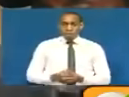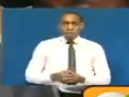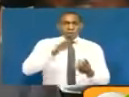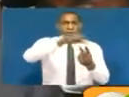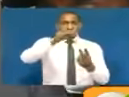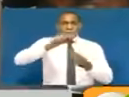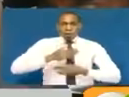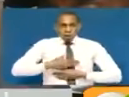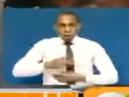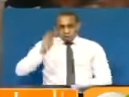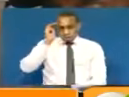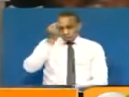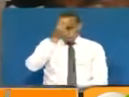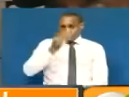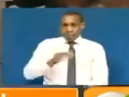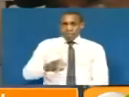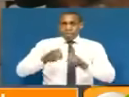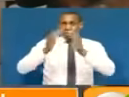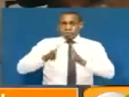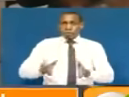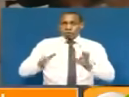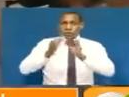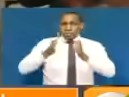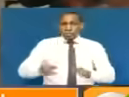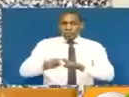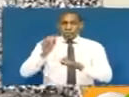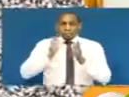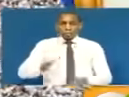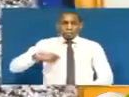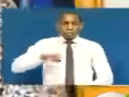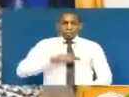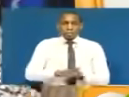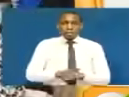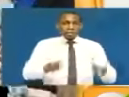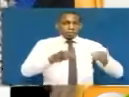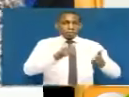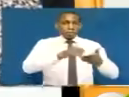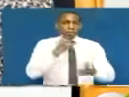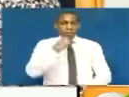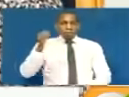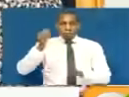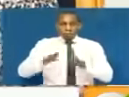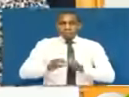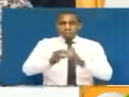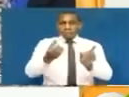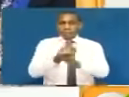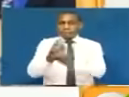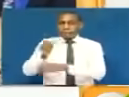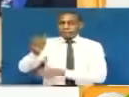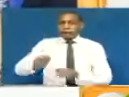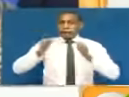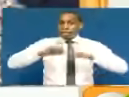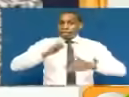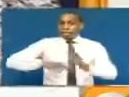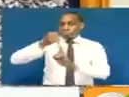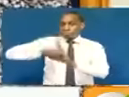chosen the Honorable Martha Karua to be our official convener and our spokesperson. The forum comprising political leaders from different regions